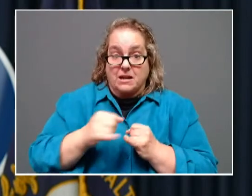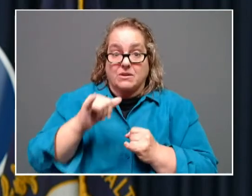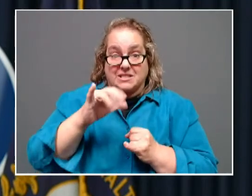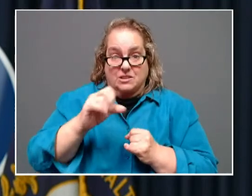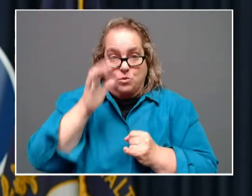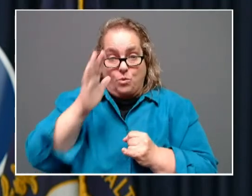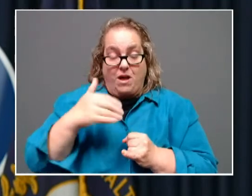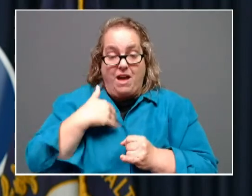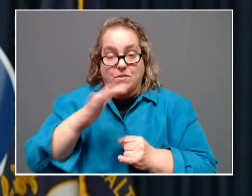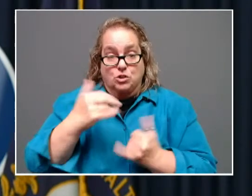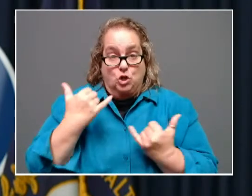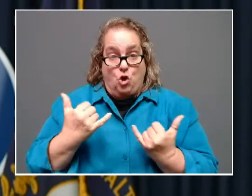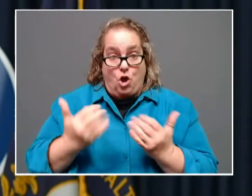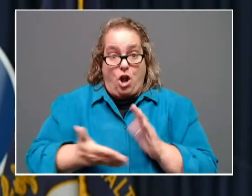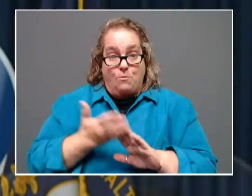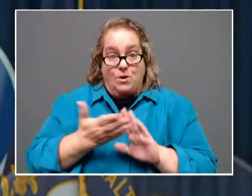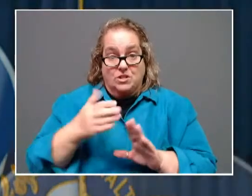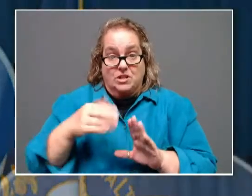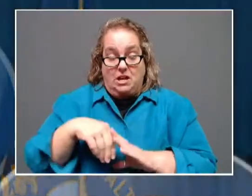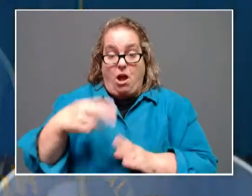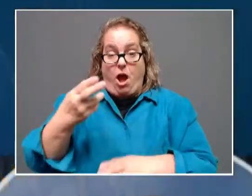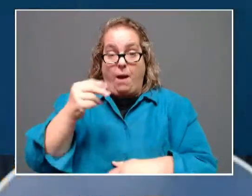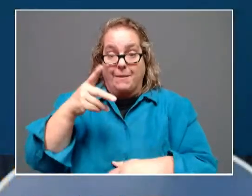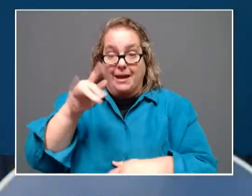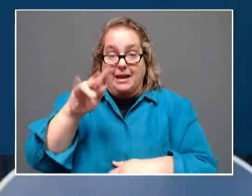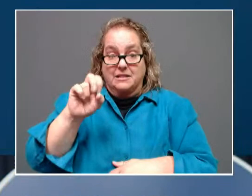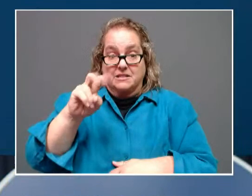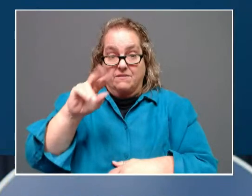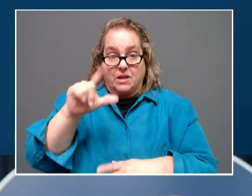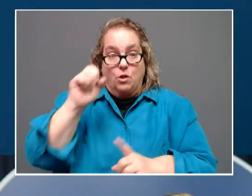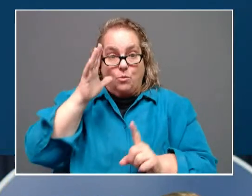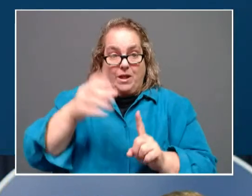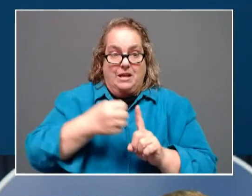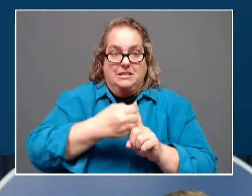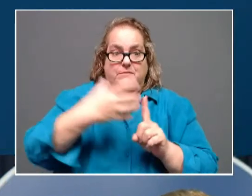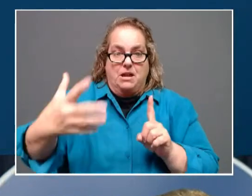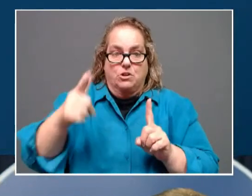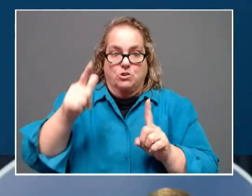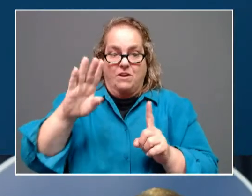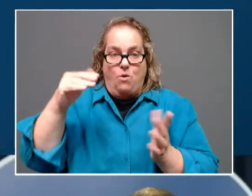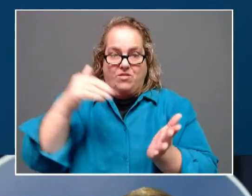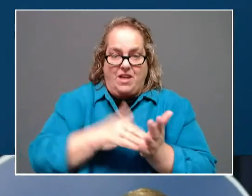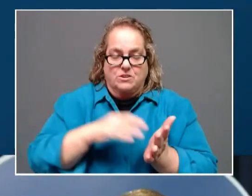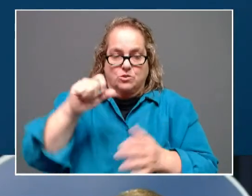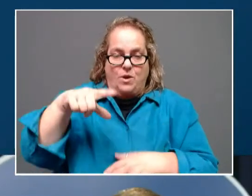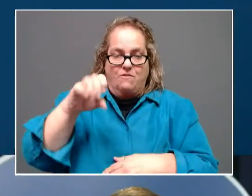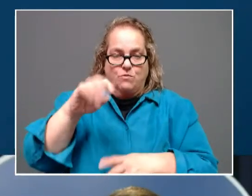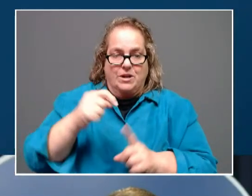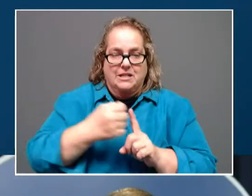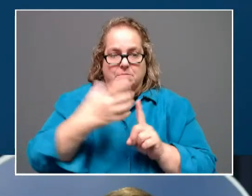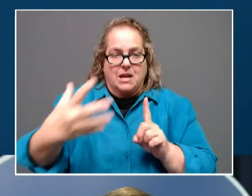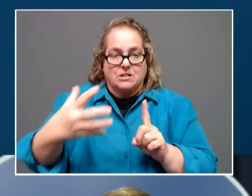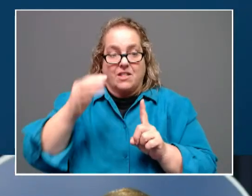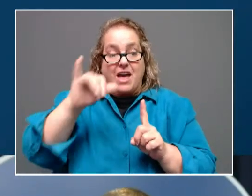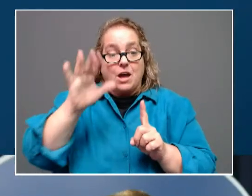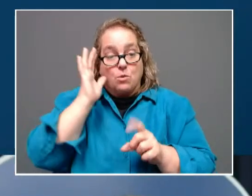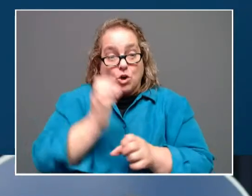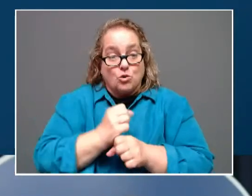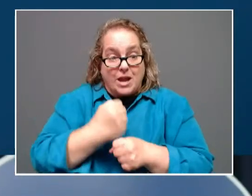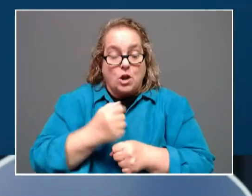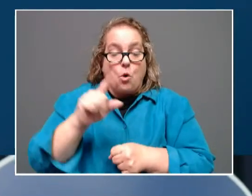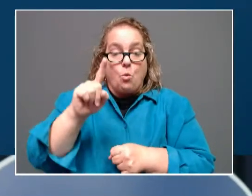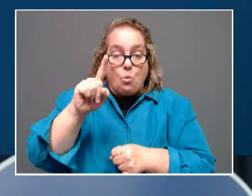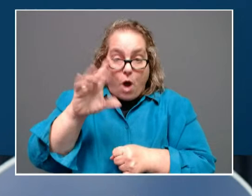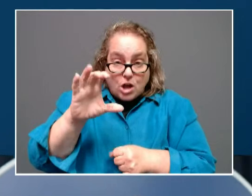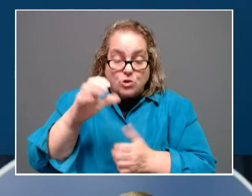Hopkinsville with a 24,000 square foot expansion. This investment is going to create 100 new